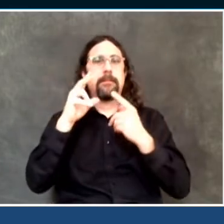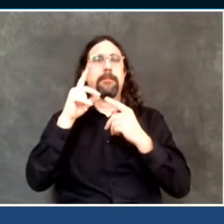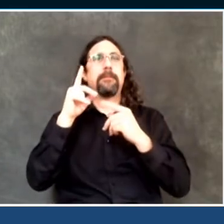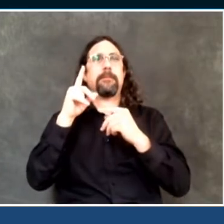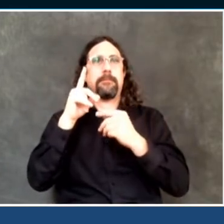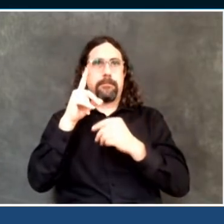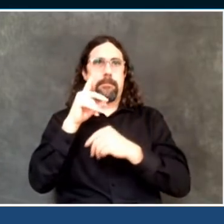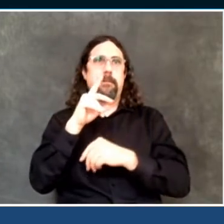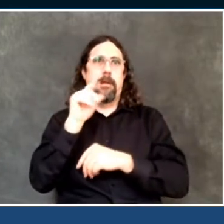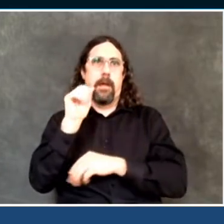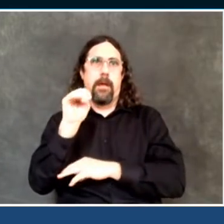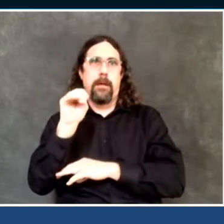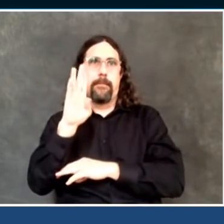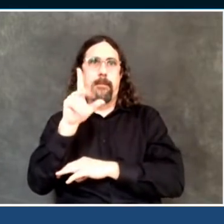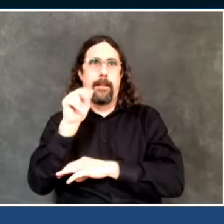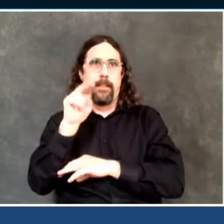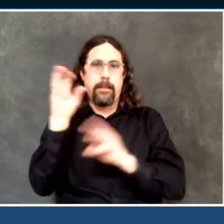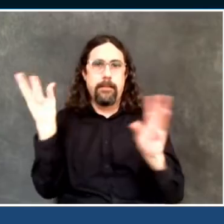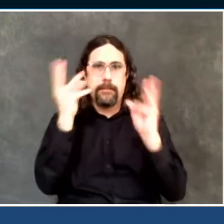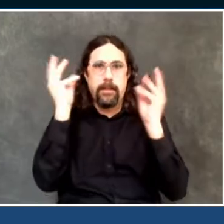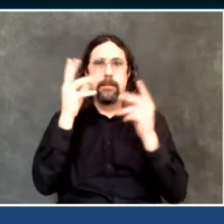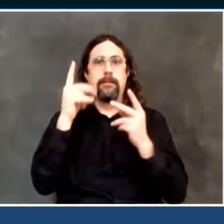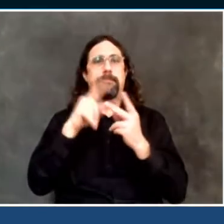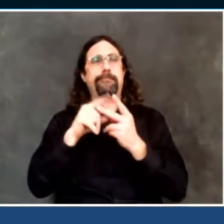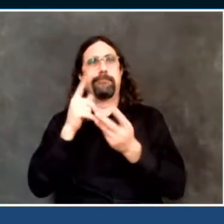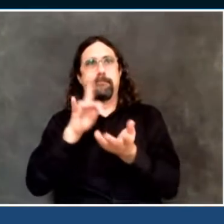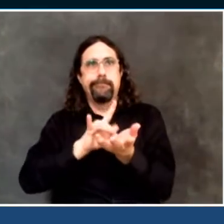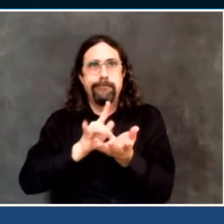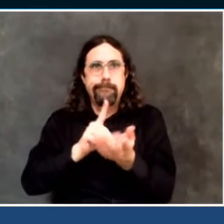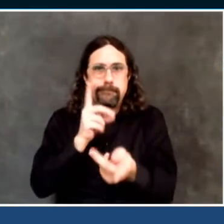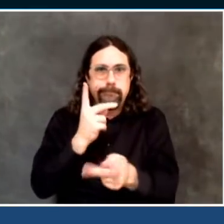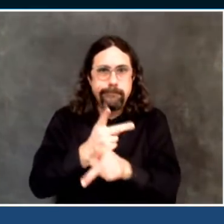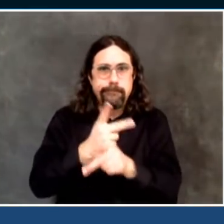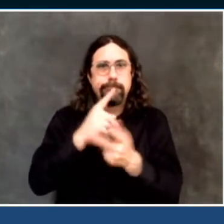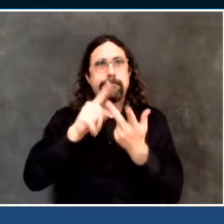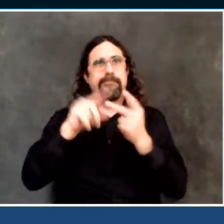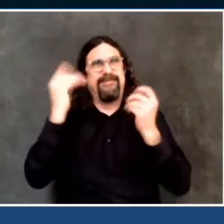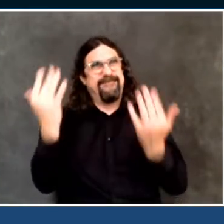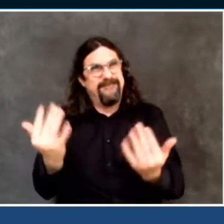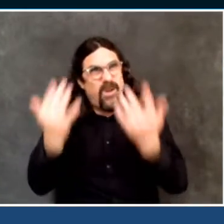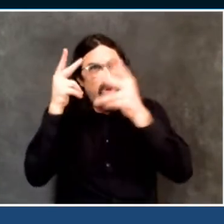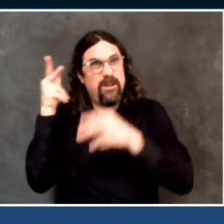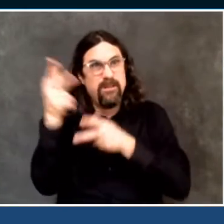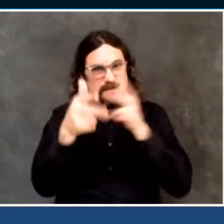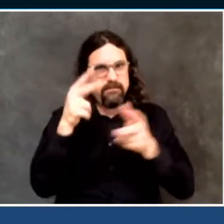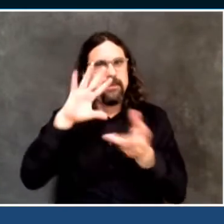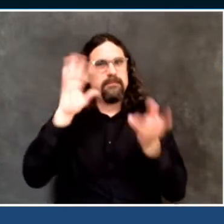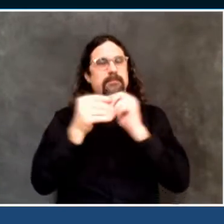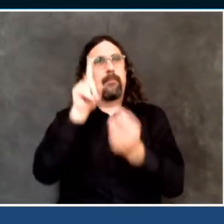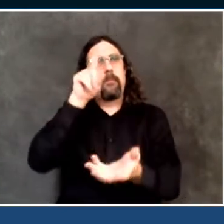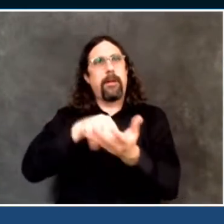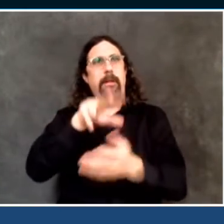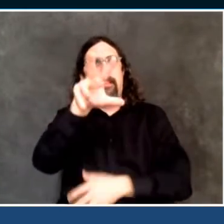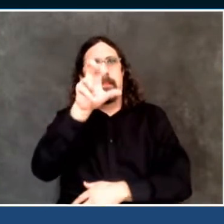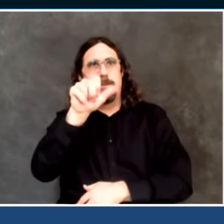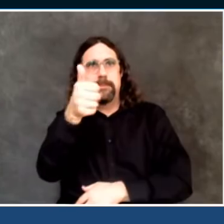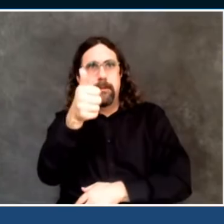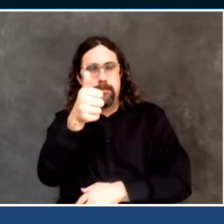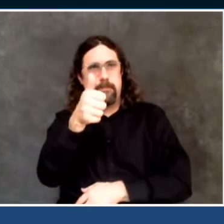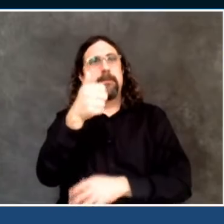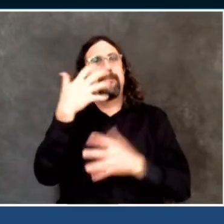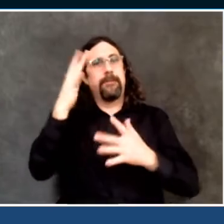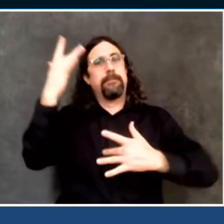1,310 of our first responders at the FDNY have returned to duty. And that's so moving. That's